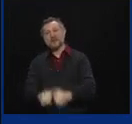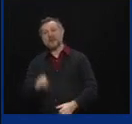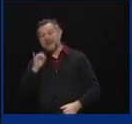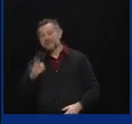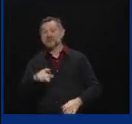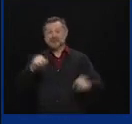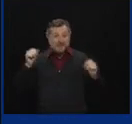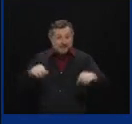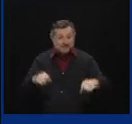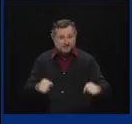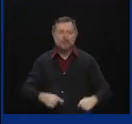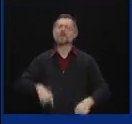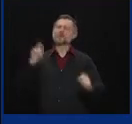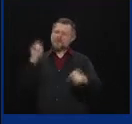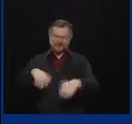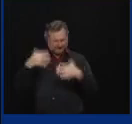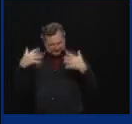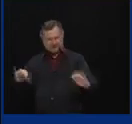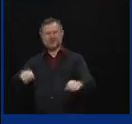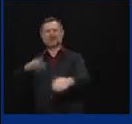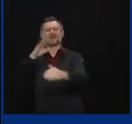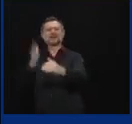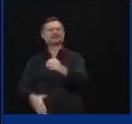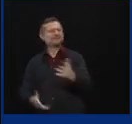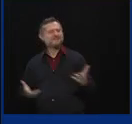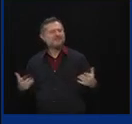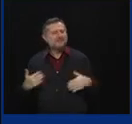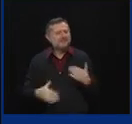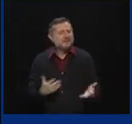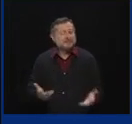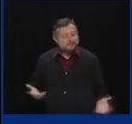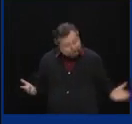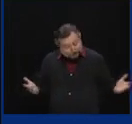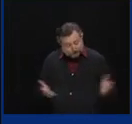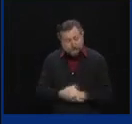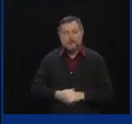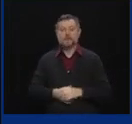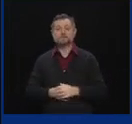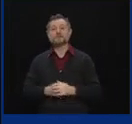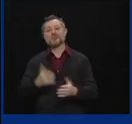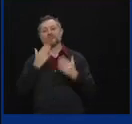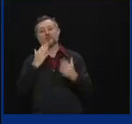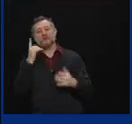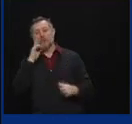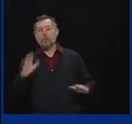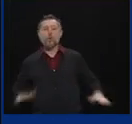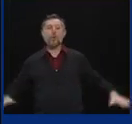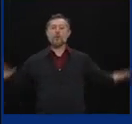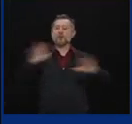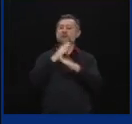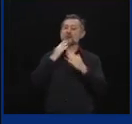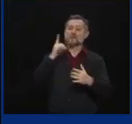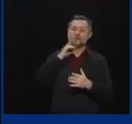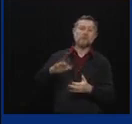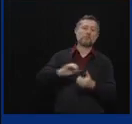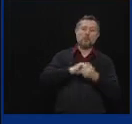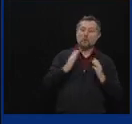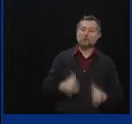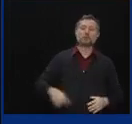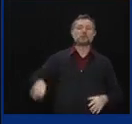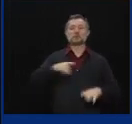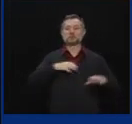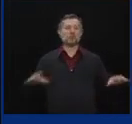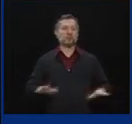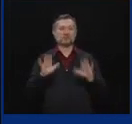can end this quicker than unfortunately it's headed in right now. So thank you to all. Thank you to all my partners for their great work. It really does